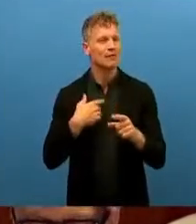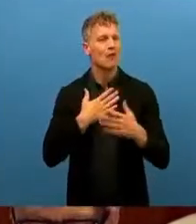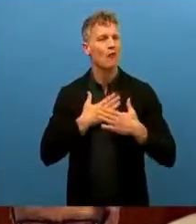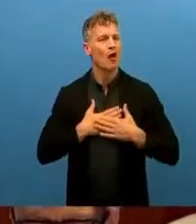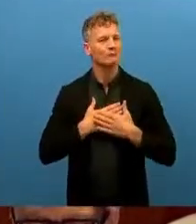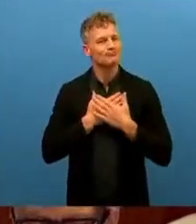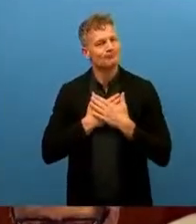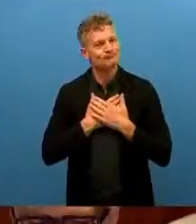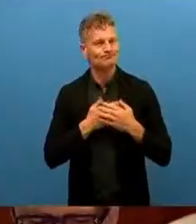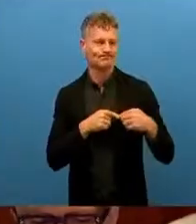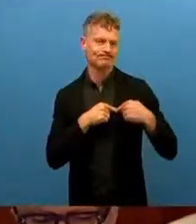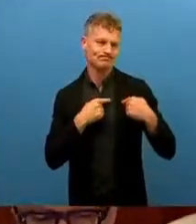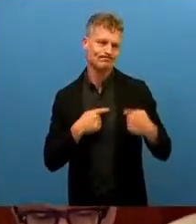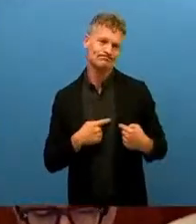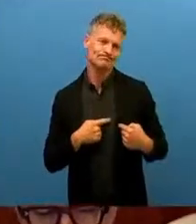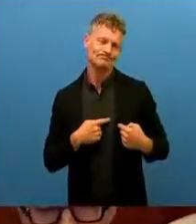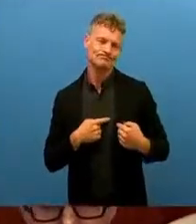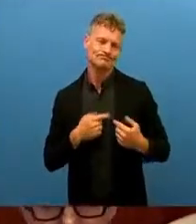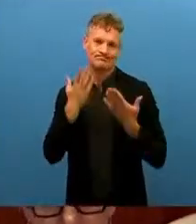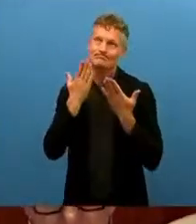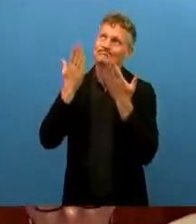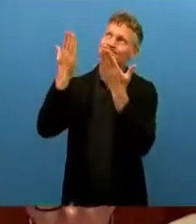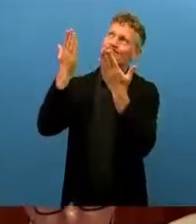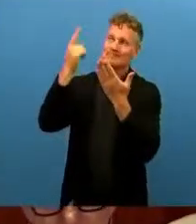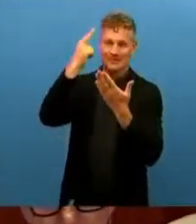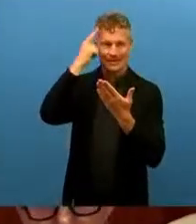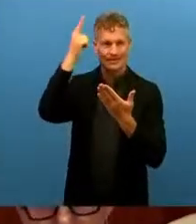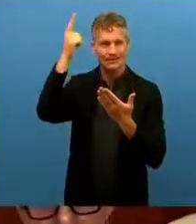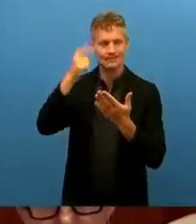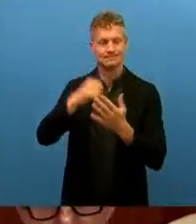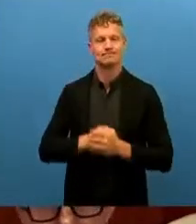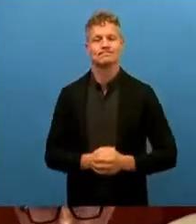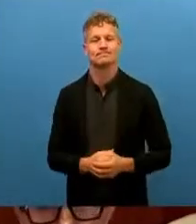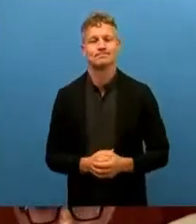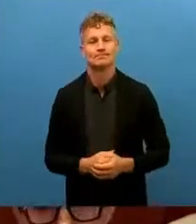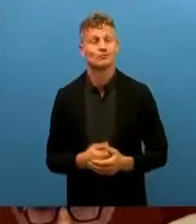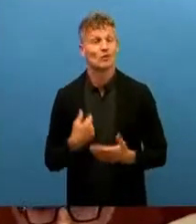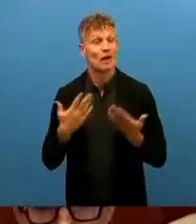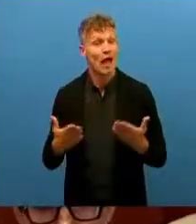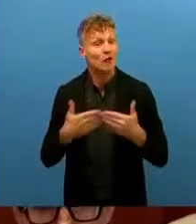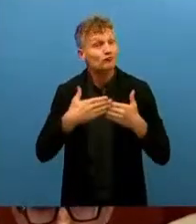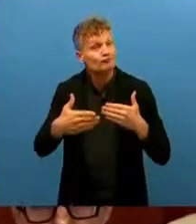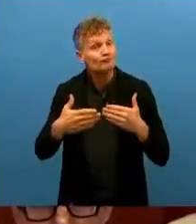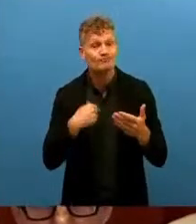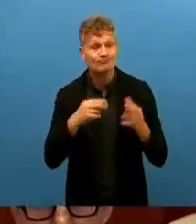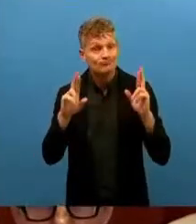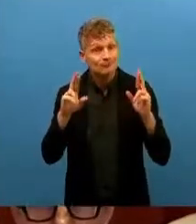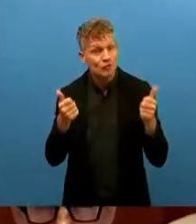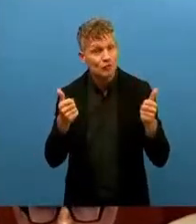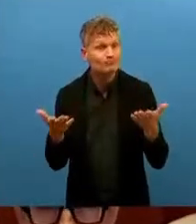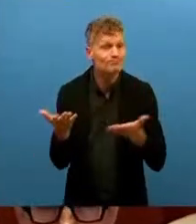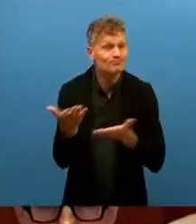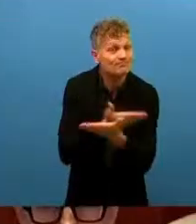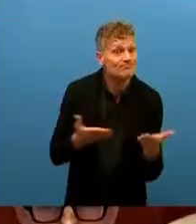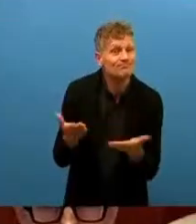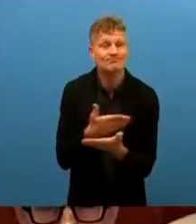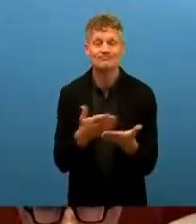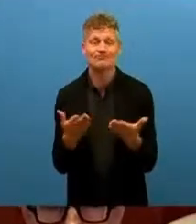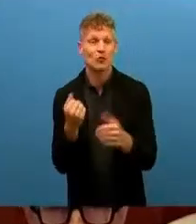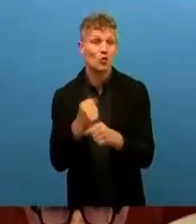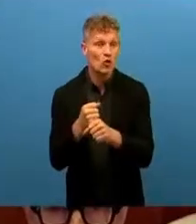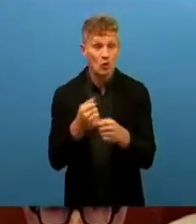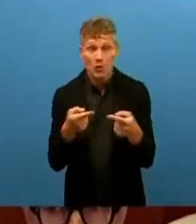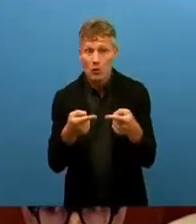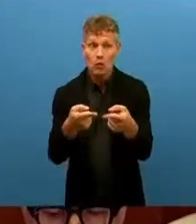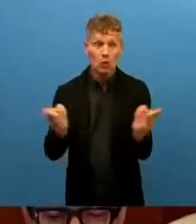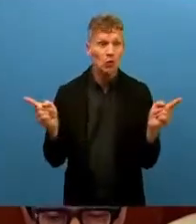I'm looking forward to a constructive discussion and hearing to all of you for moving forward with this enhanced participation